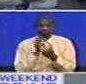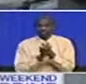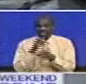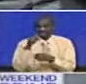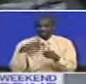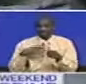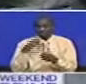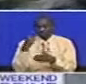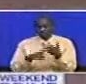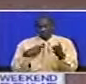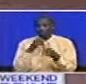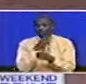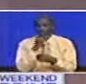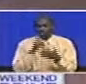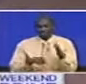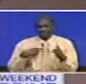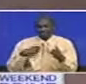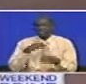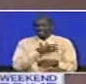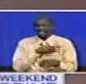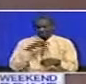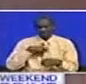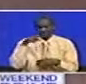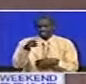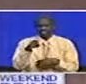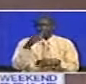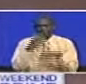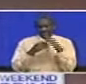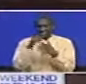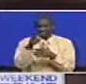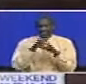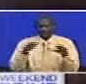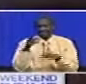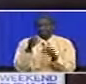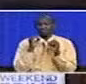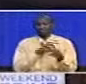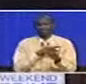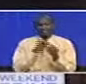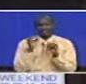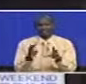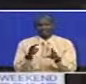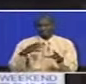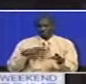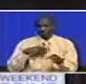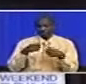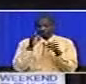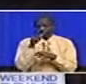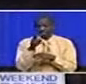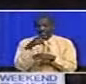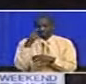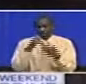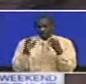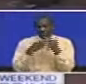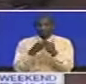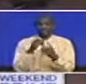their part, lament that they have never benefited from facilities built on their land. Officials from the County Assembly appealed to the